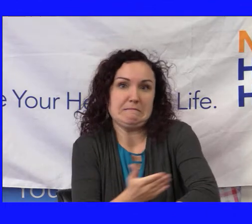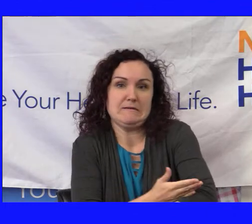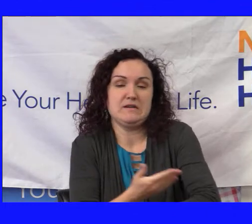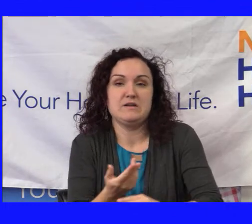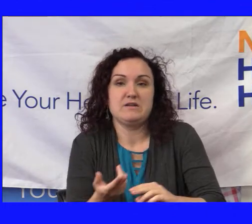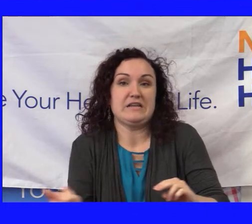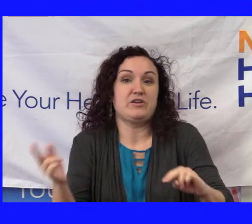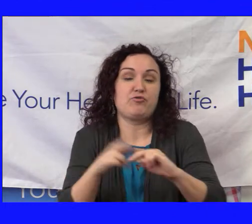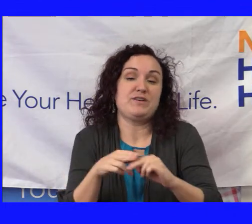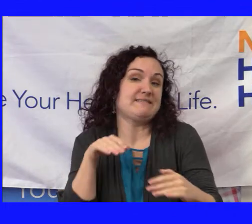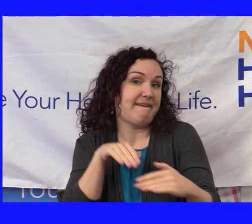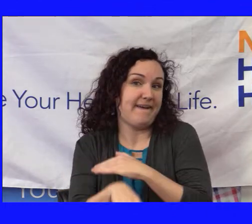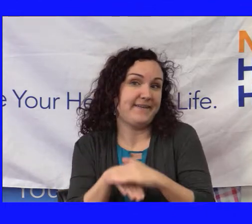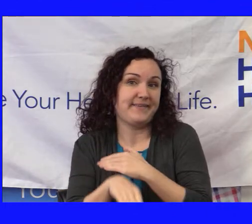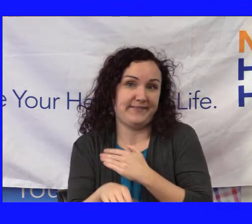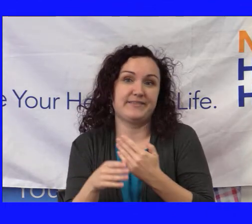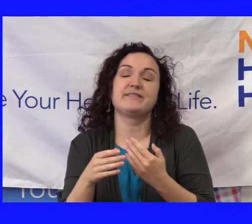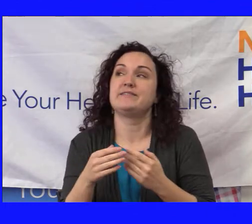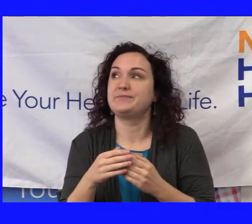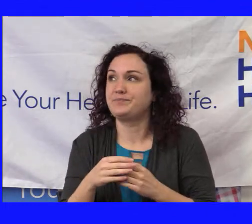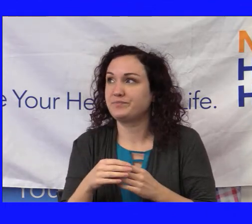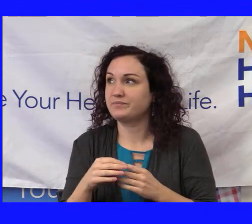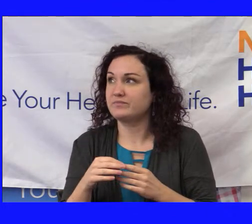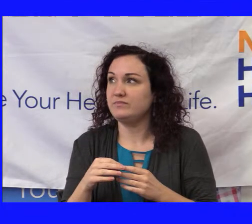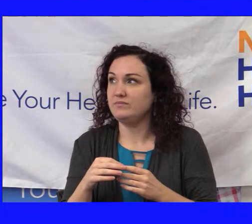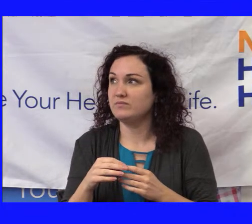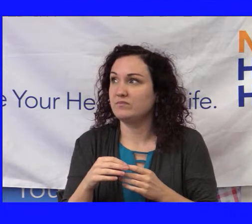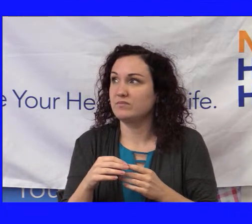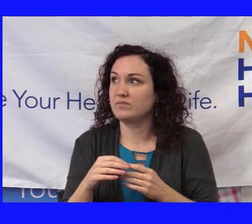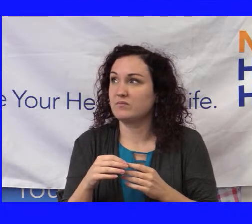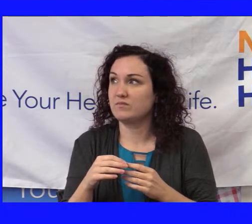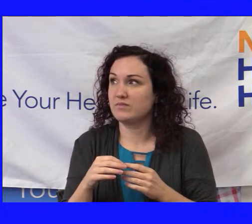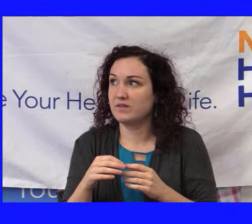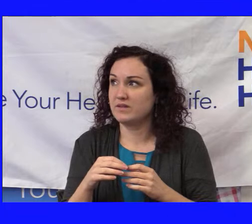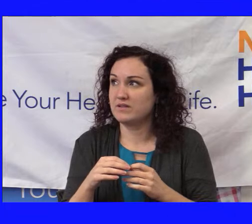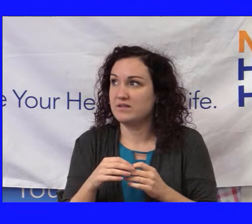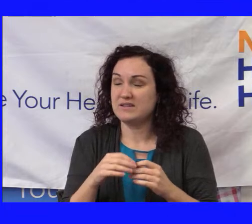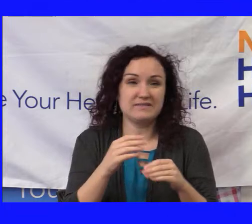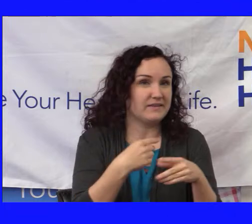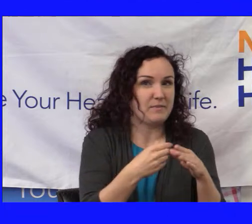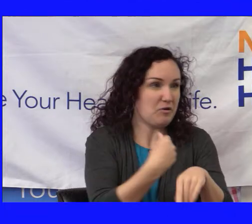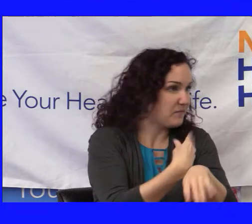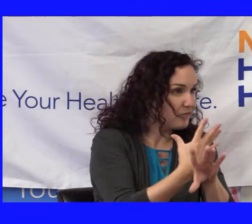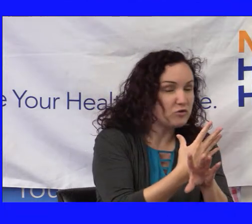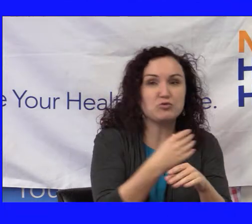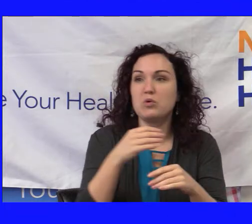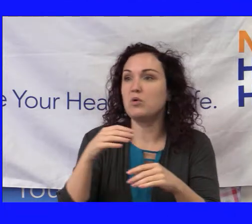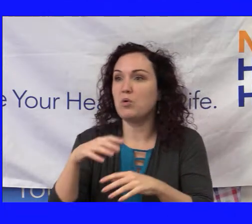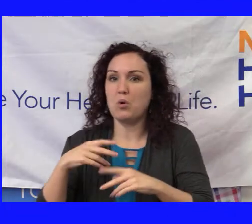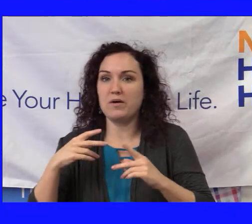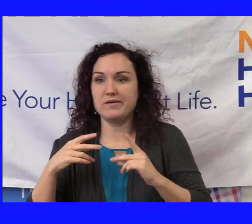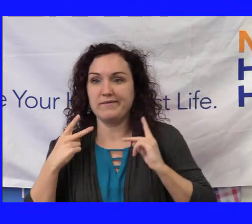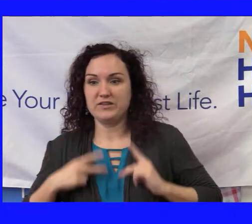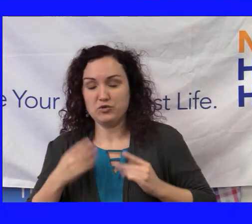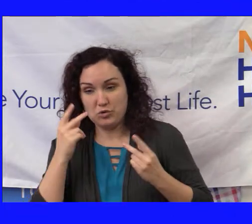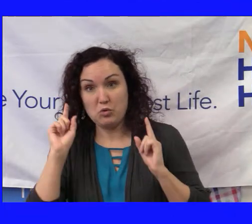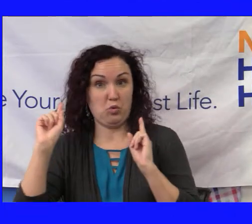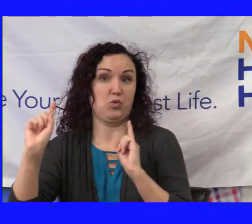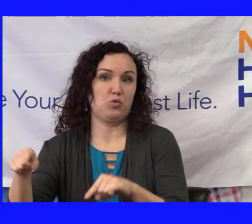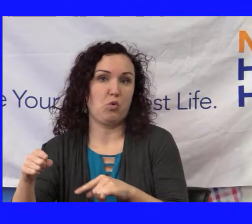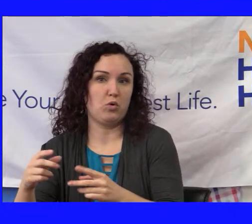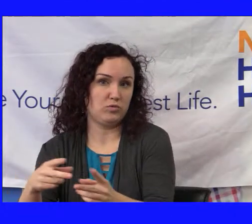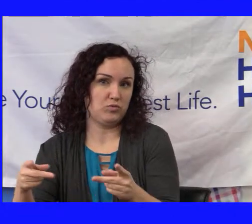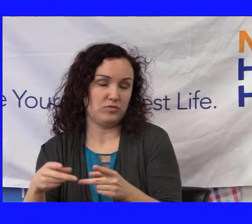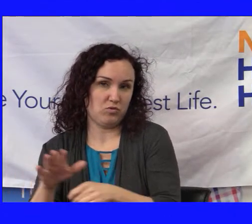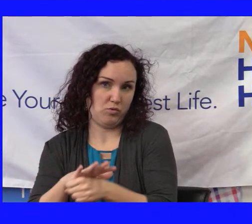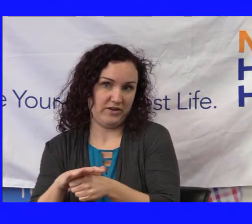build will be full immediately as we open it, whether it be in hours or in physical plant. It's really a robust service